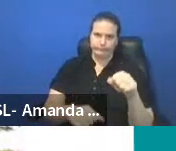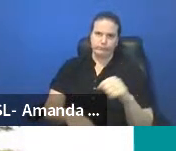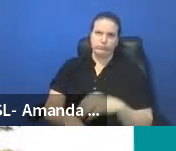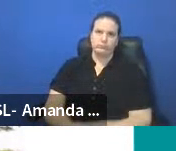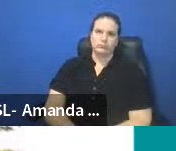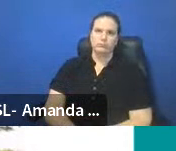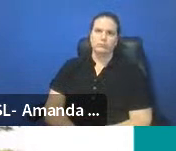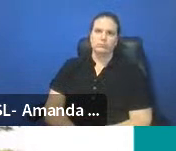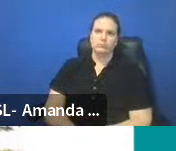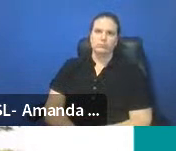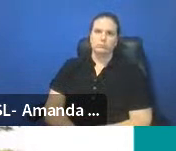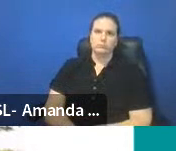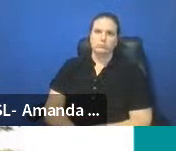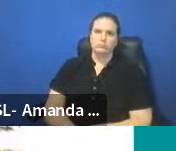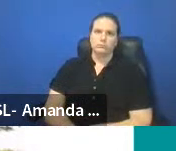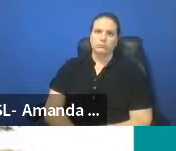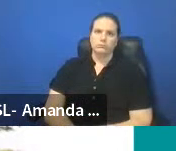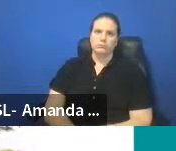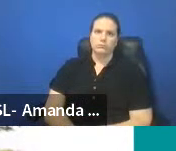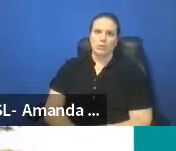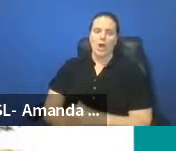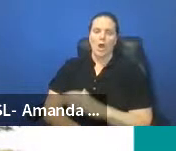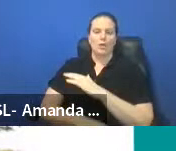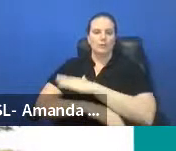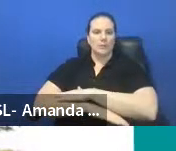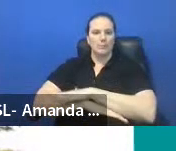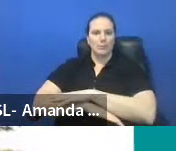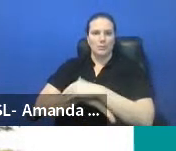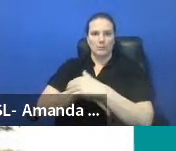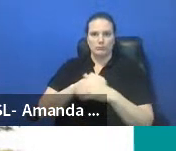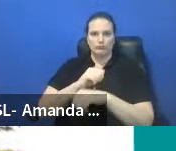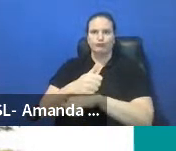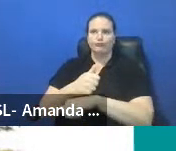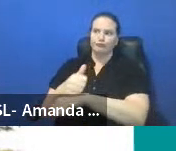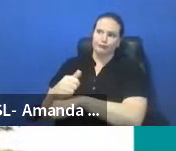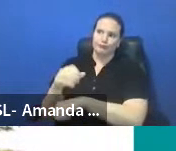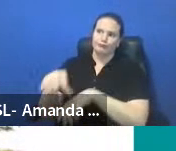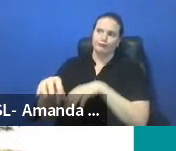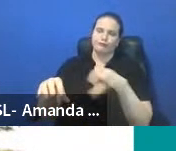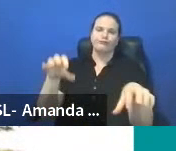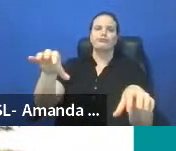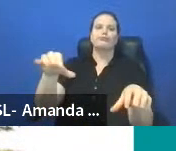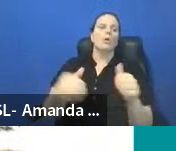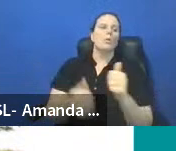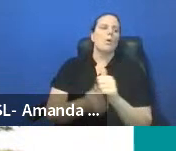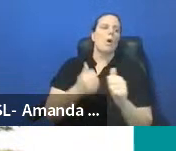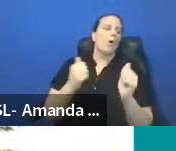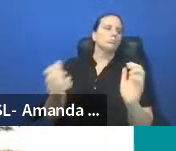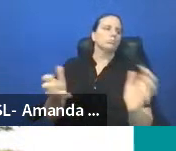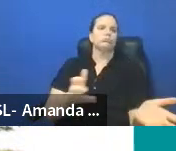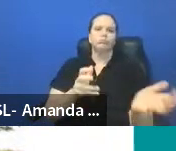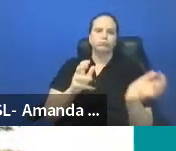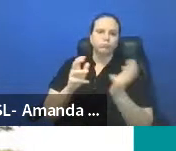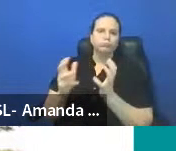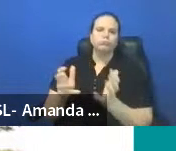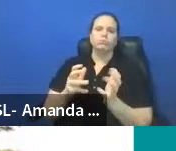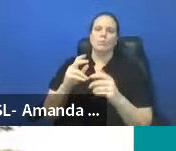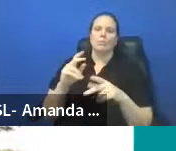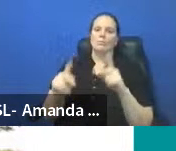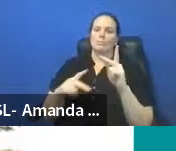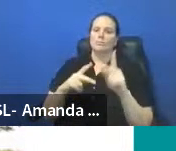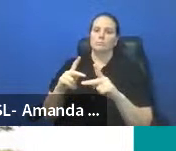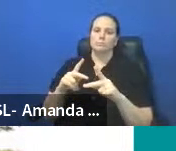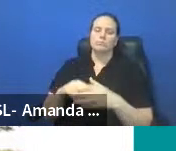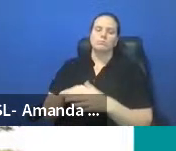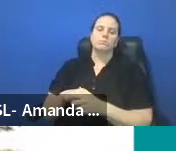so when it came to our tables in the places that we were at, a majority of the conversations that we did have were with folks